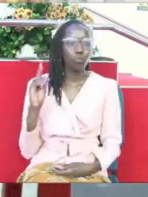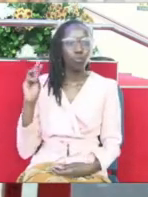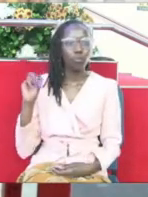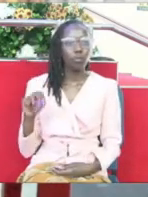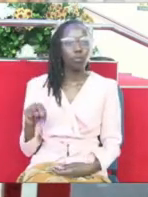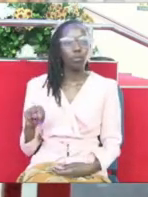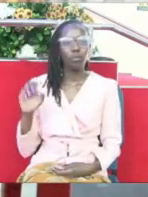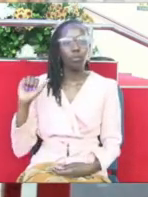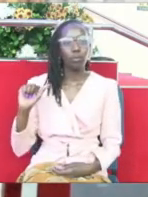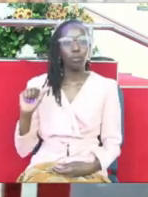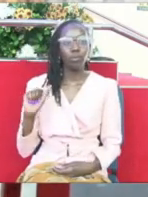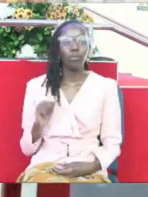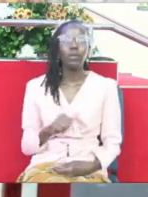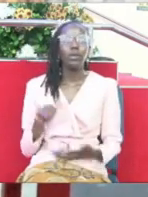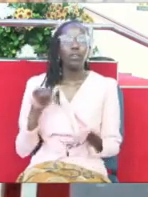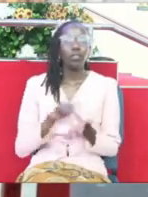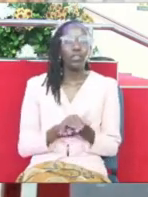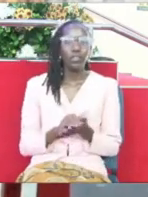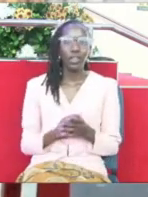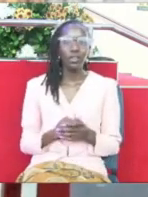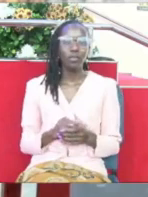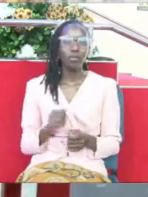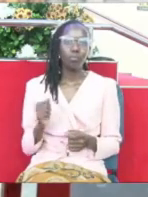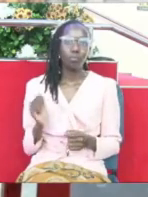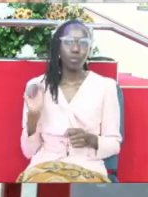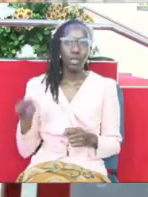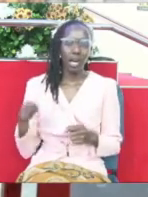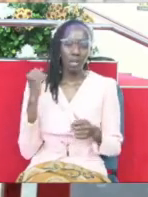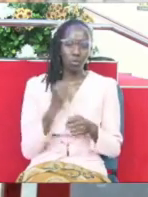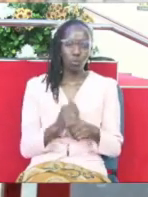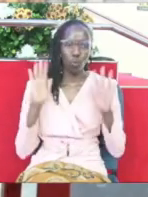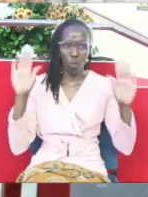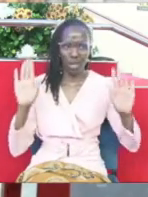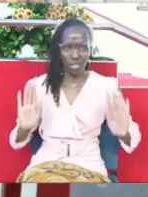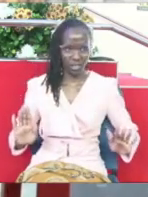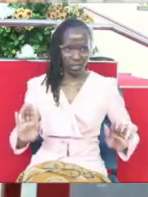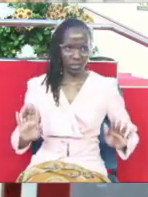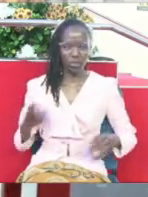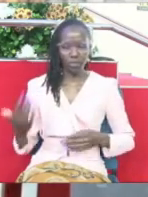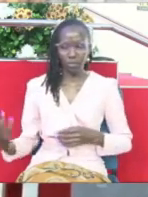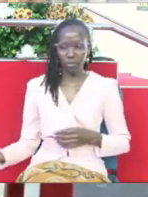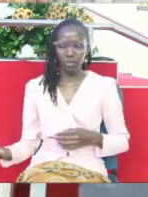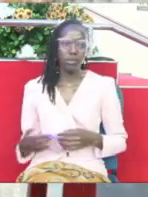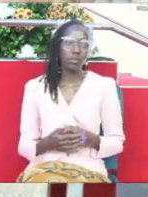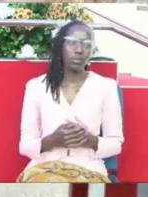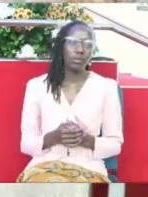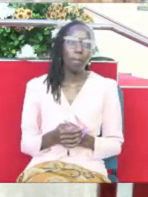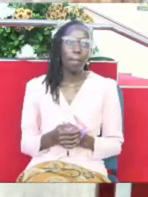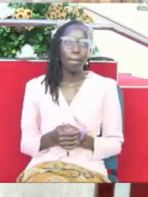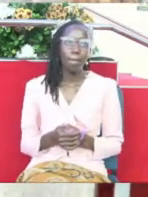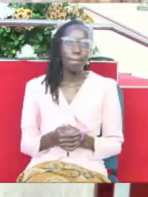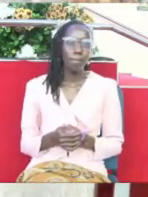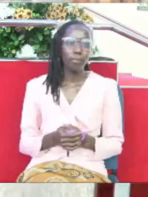ambayo iweze ikatenda maajabu. Paul at one point said, Paulo wakati mmoja akasema, that I know whom I have